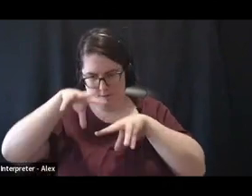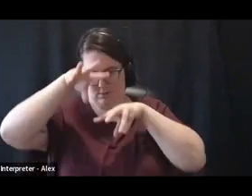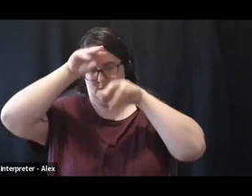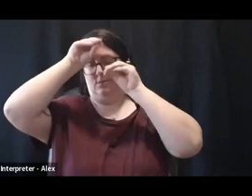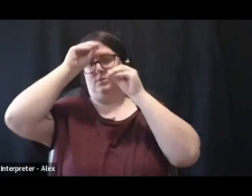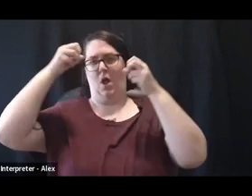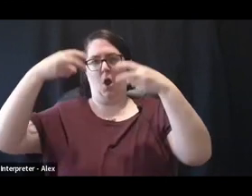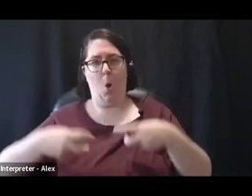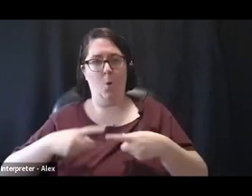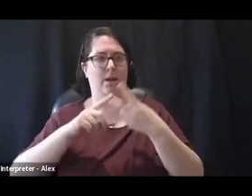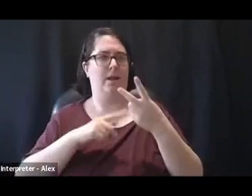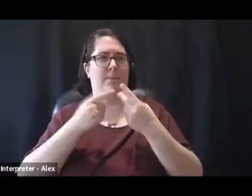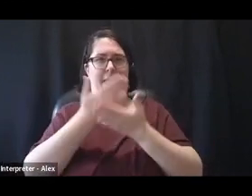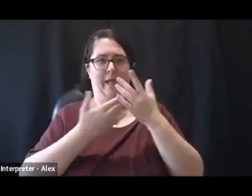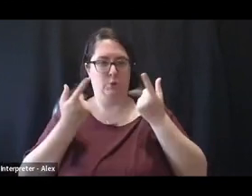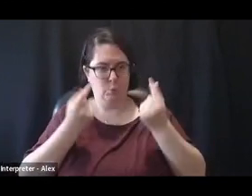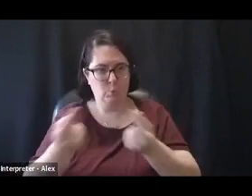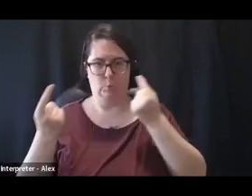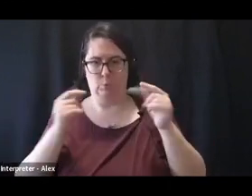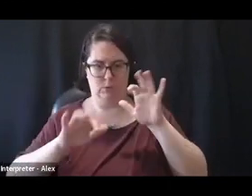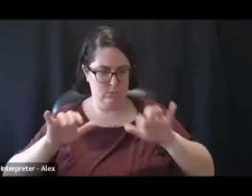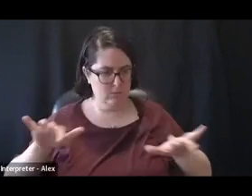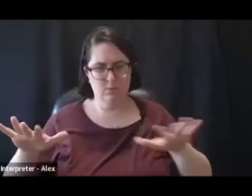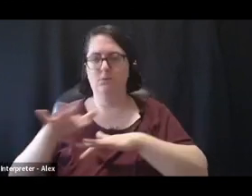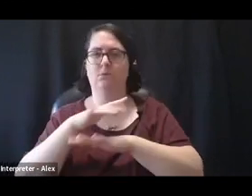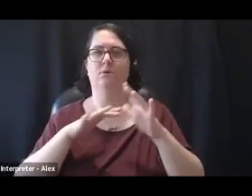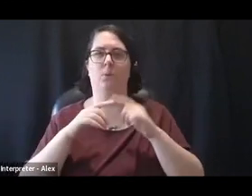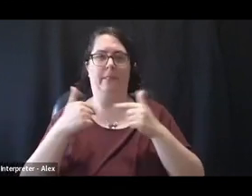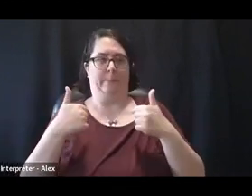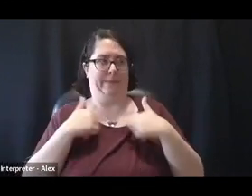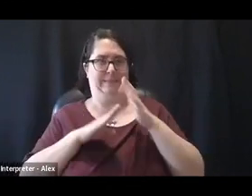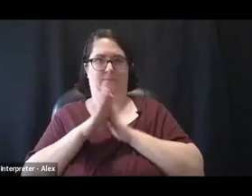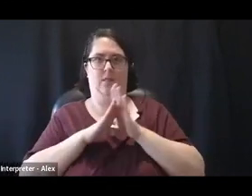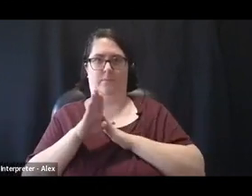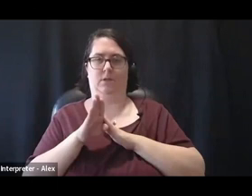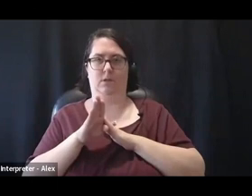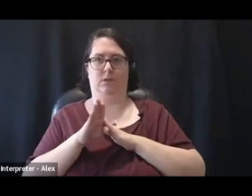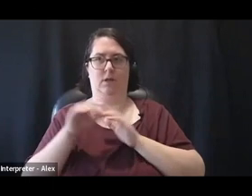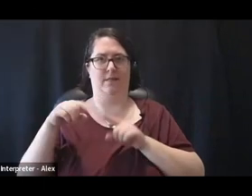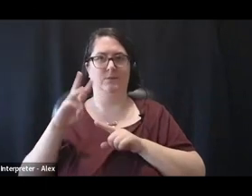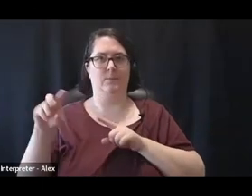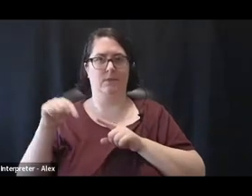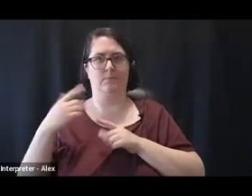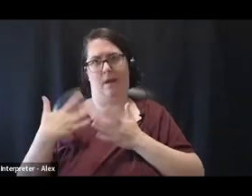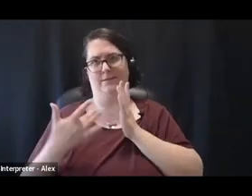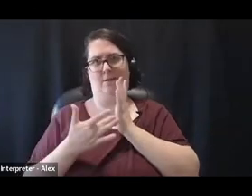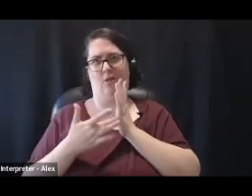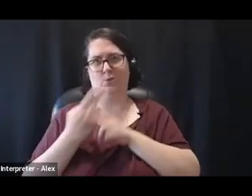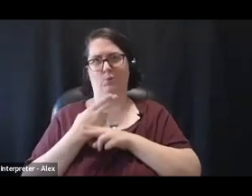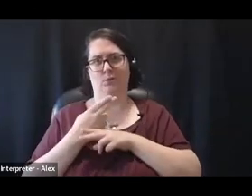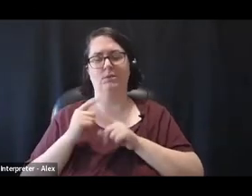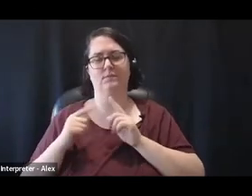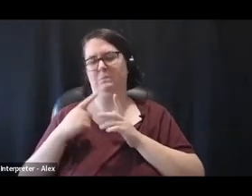coding, and like getting my hands on the tools was an important part of me developing this, the technologies that I work with on